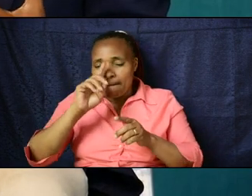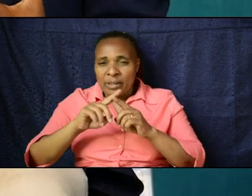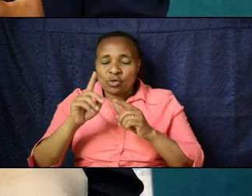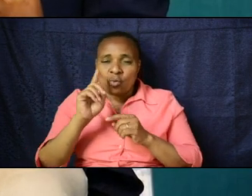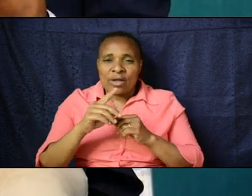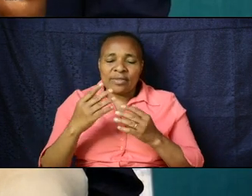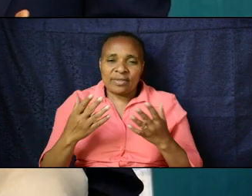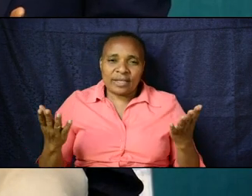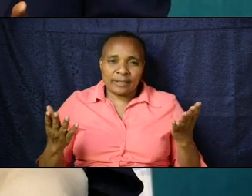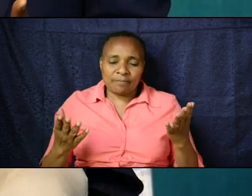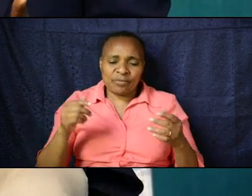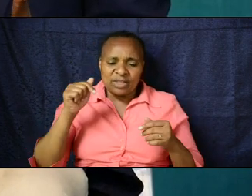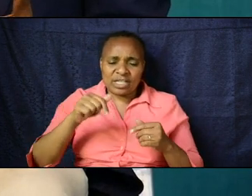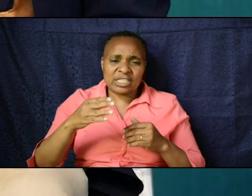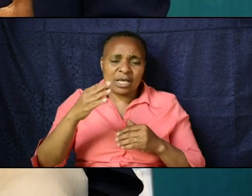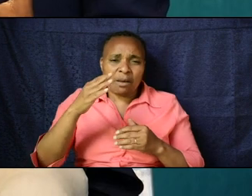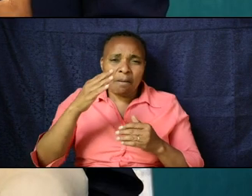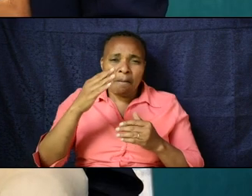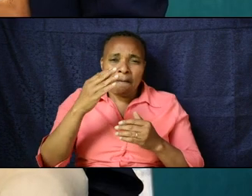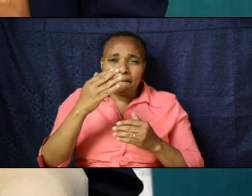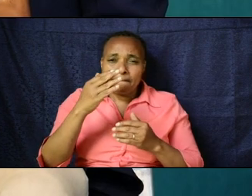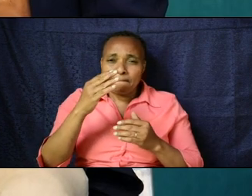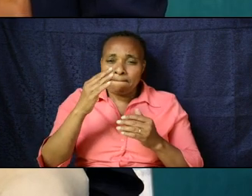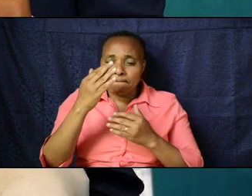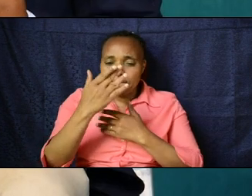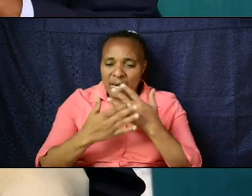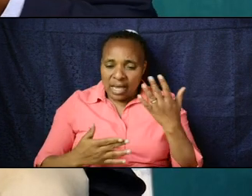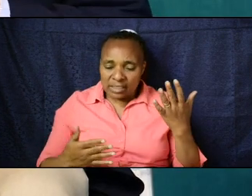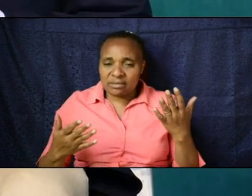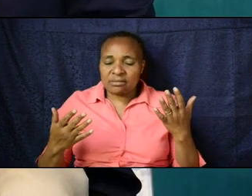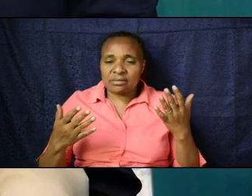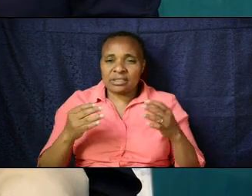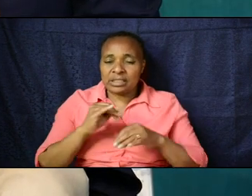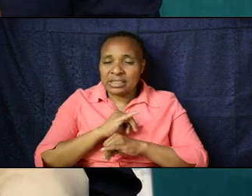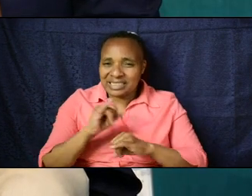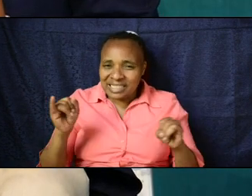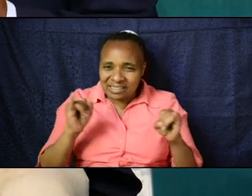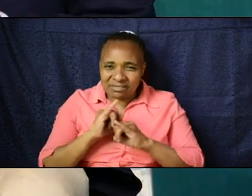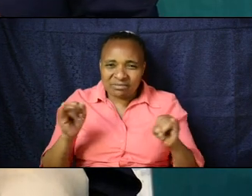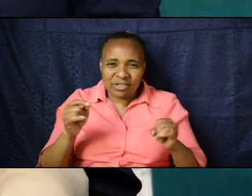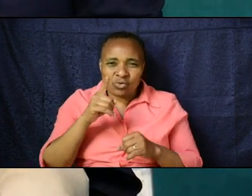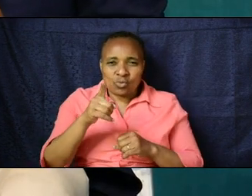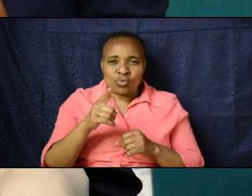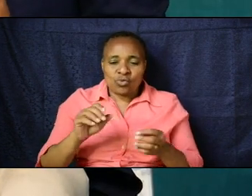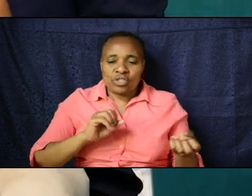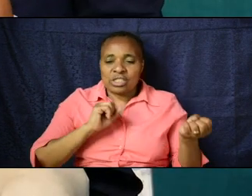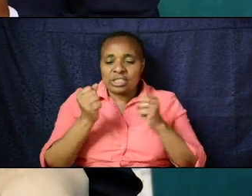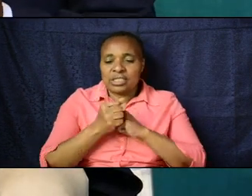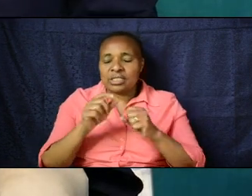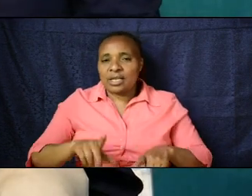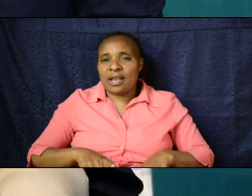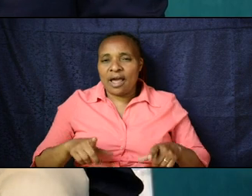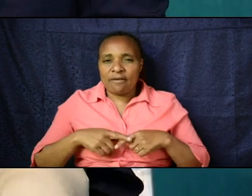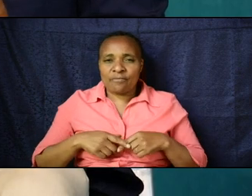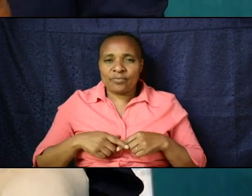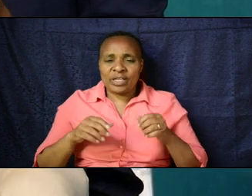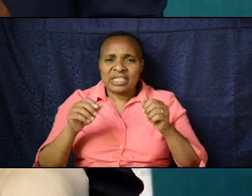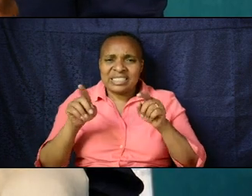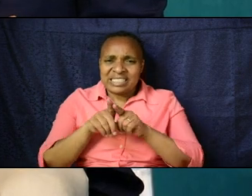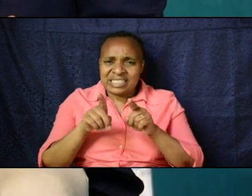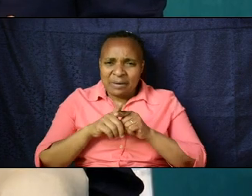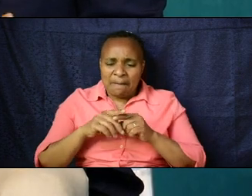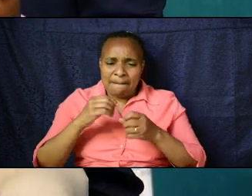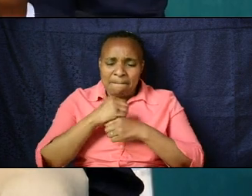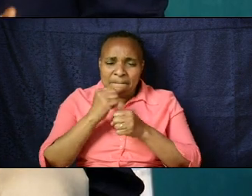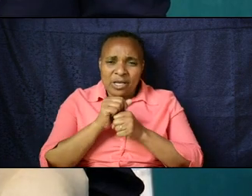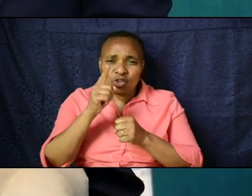like this blood, it kind of, it sanctifies you. It changes your life. It changes your soul. Makes